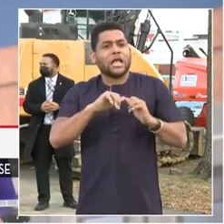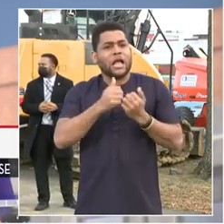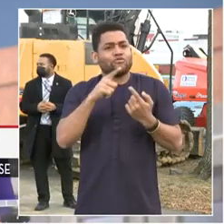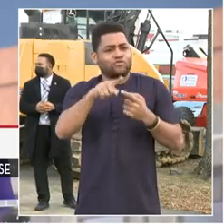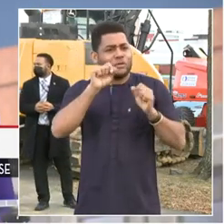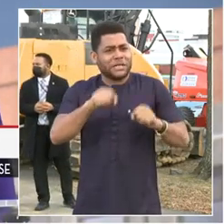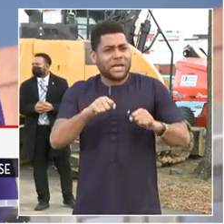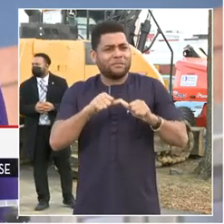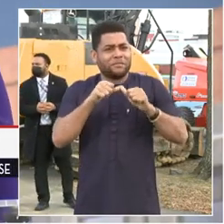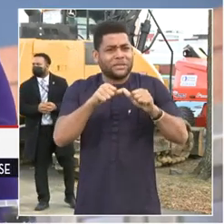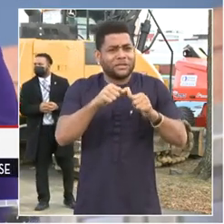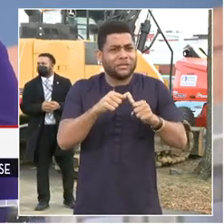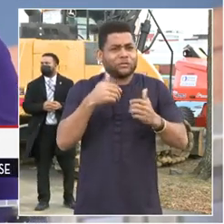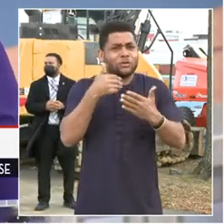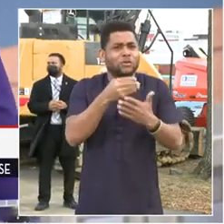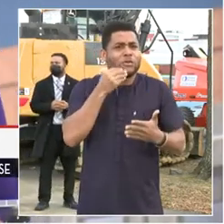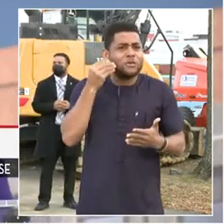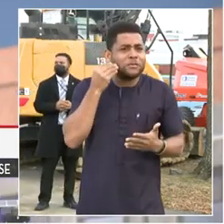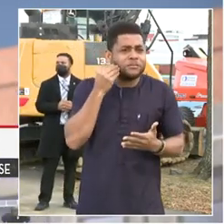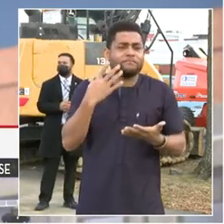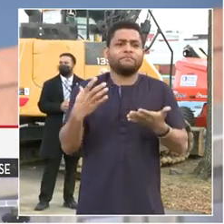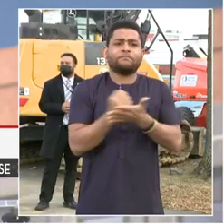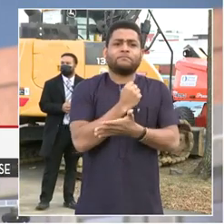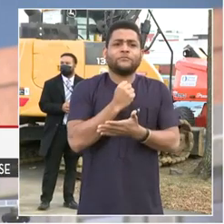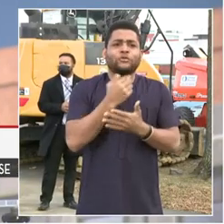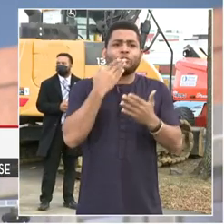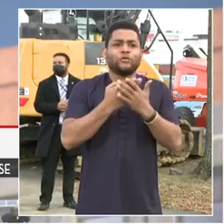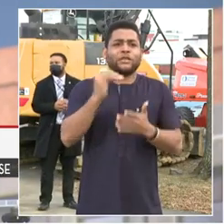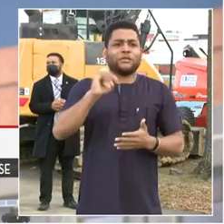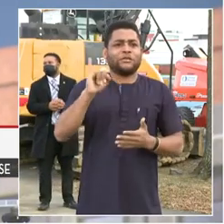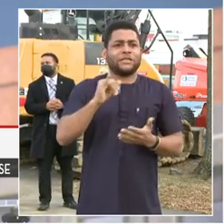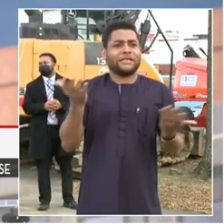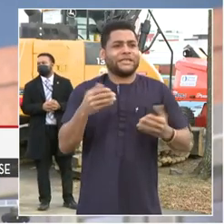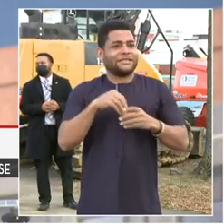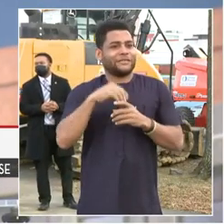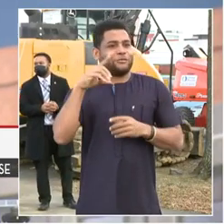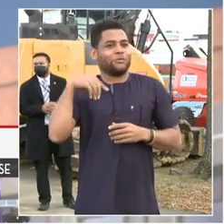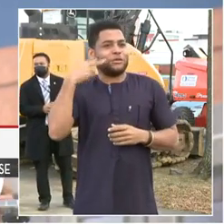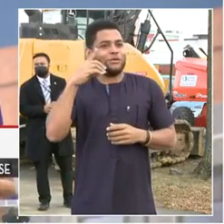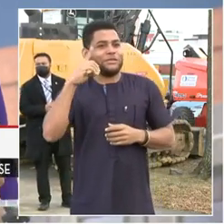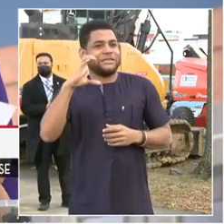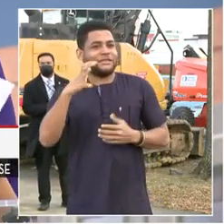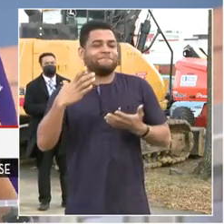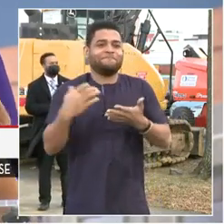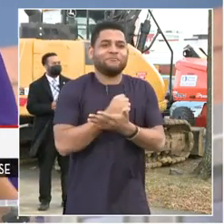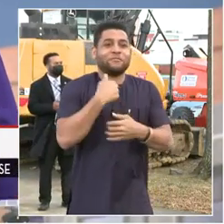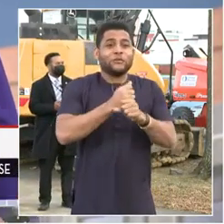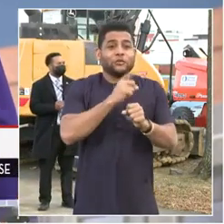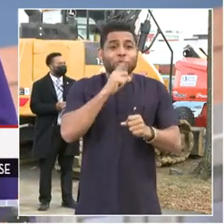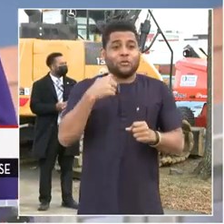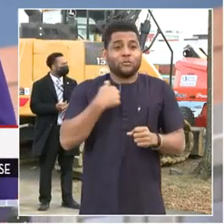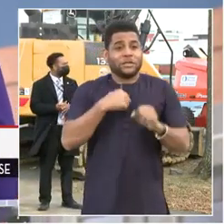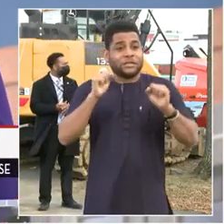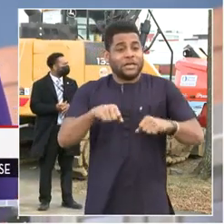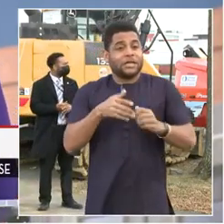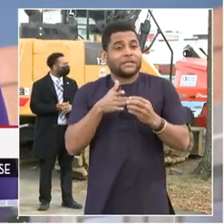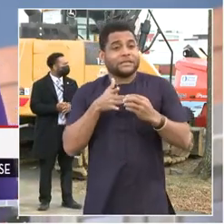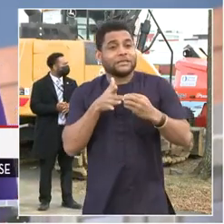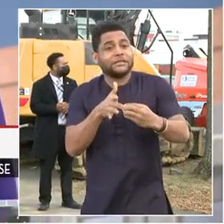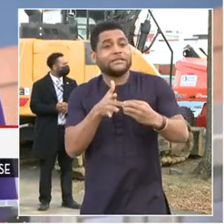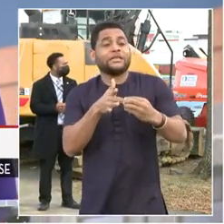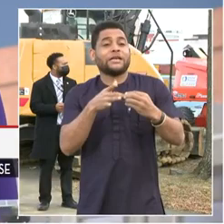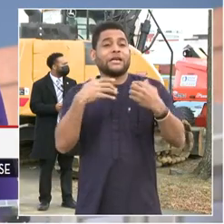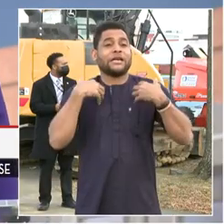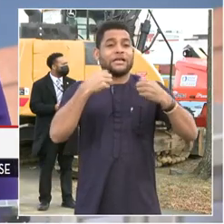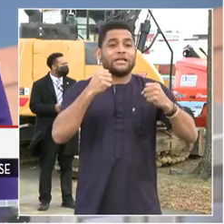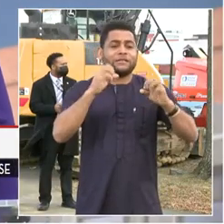all the good insurance that we have here in Washington, D.C. to make sure that we can lead healthier